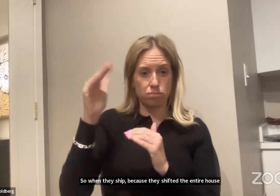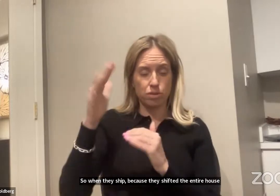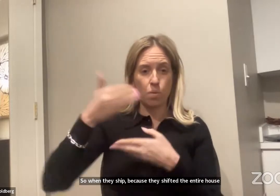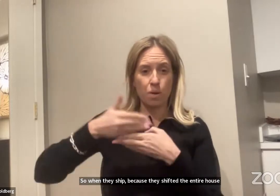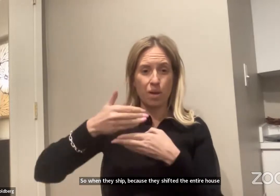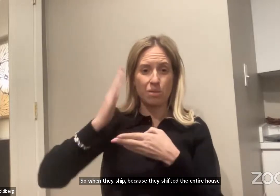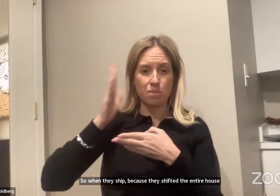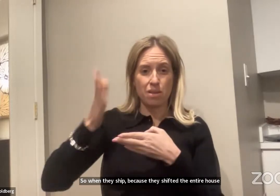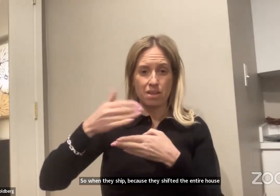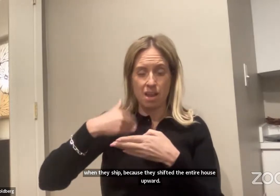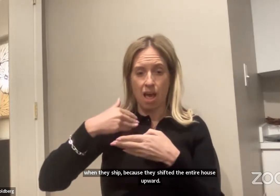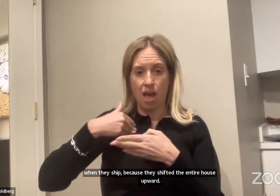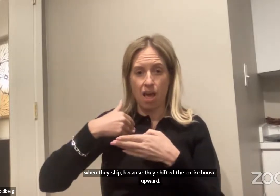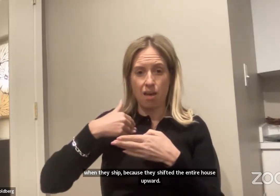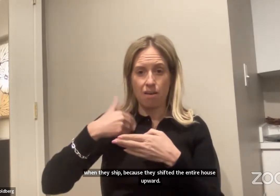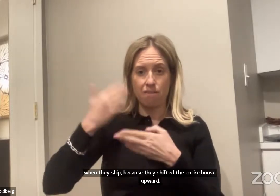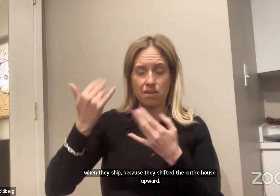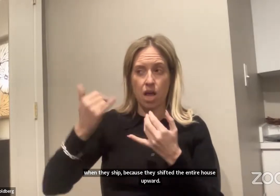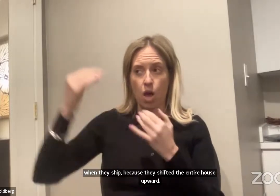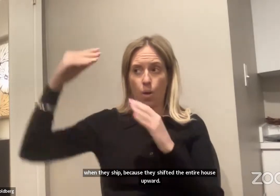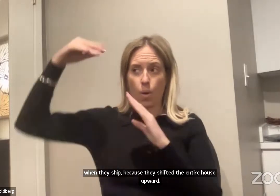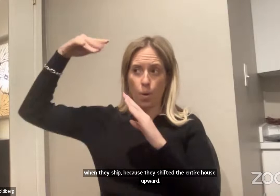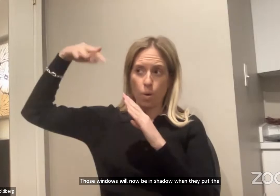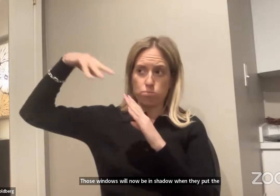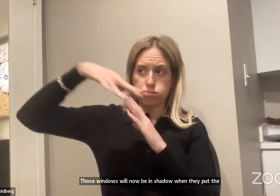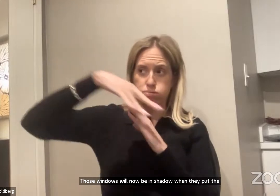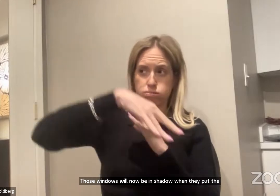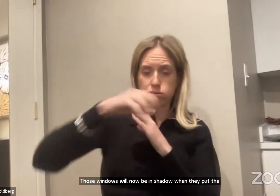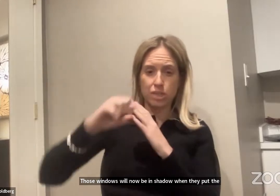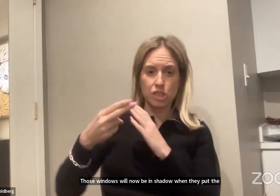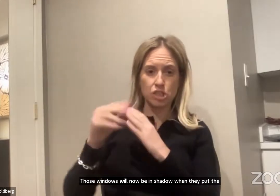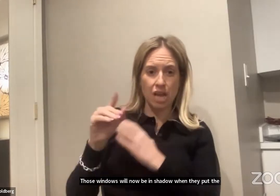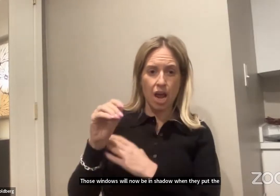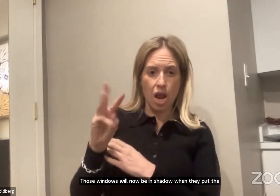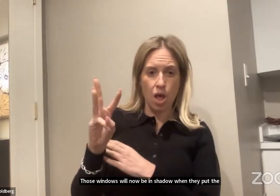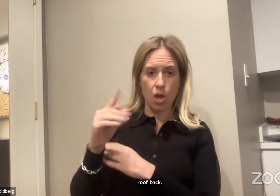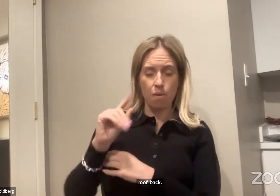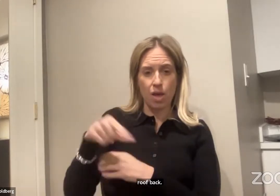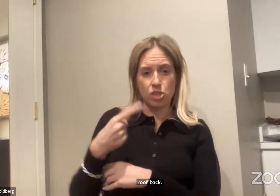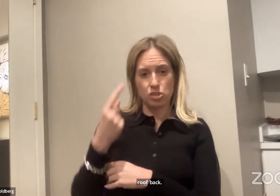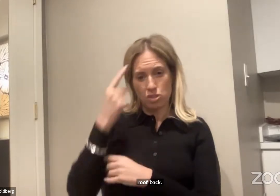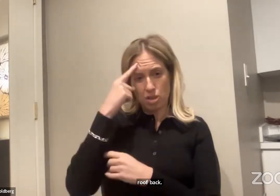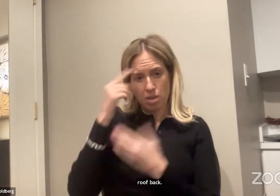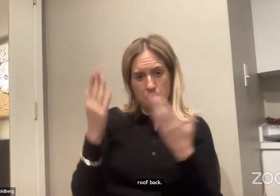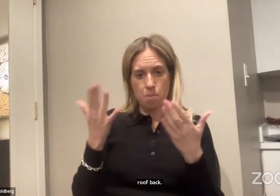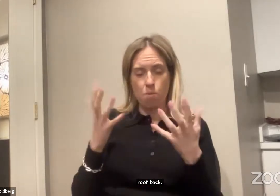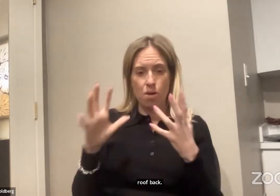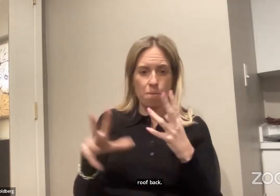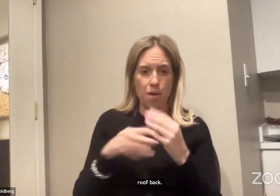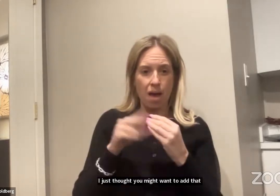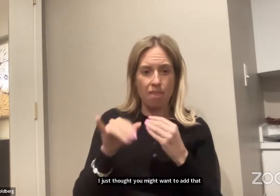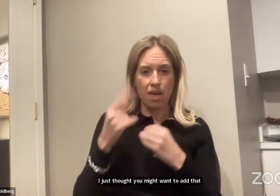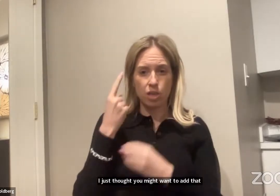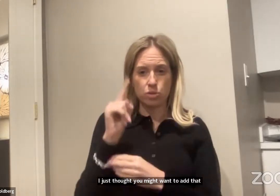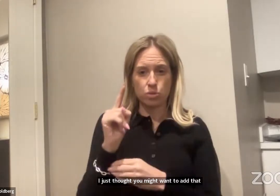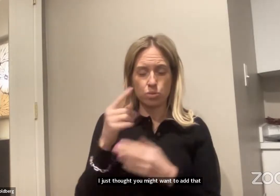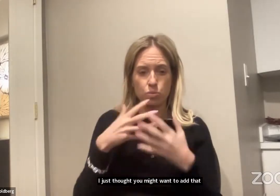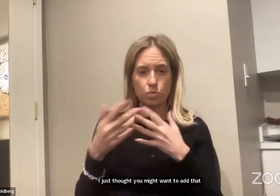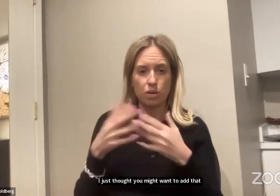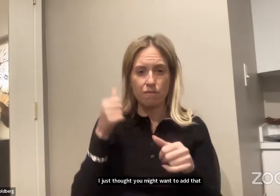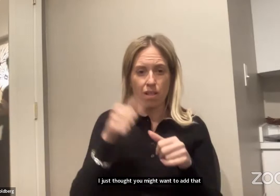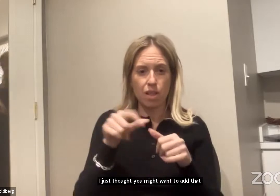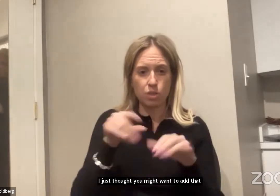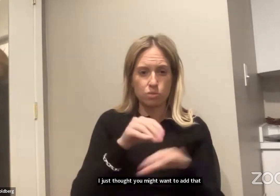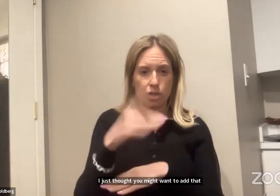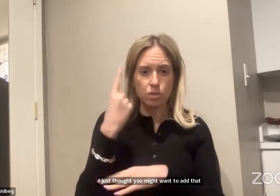be in shadow when they put the roof back. I just thought you might want to add that to whatever letter you